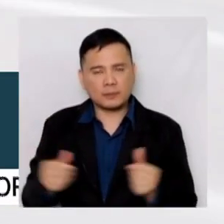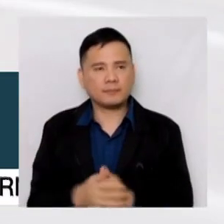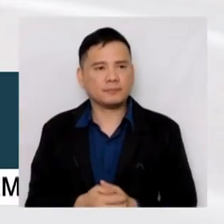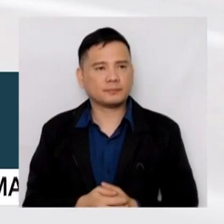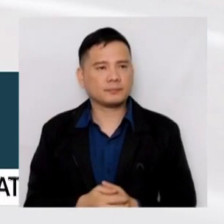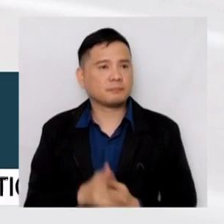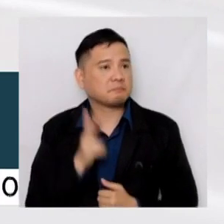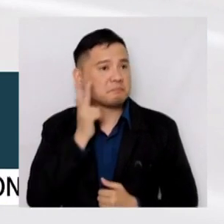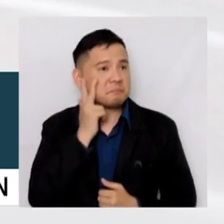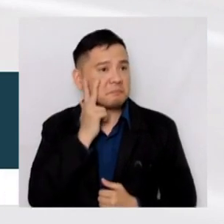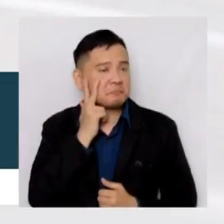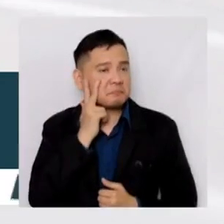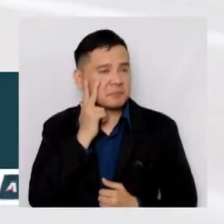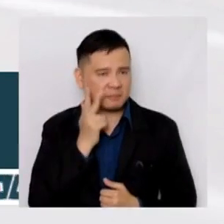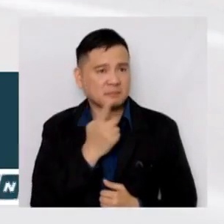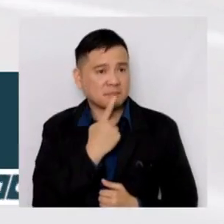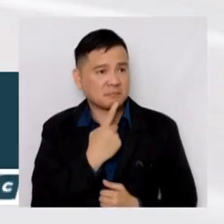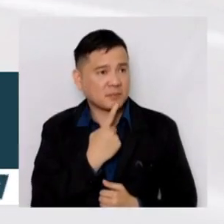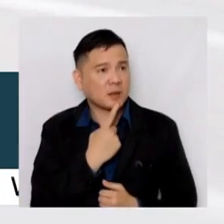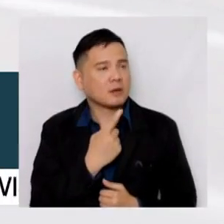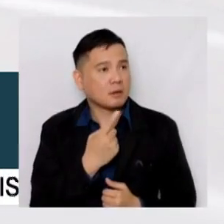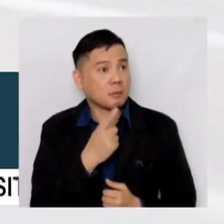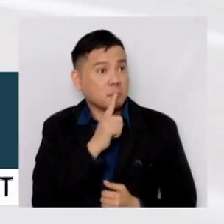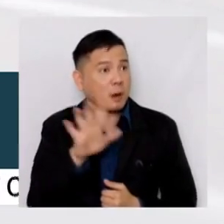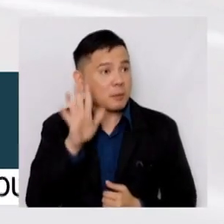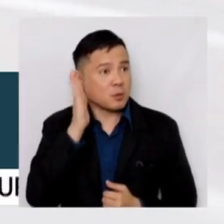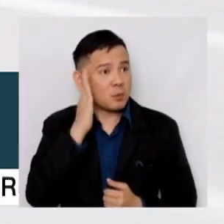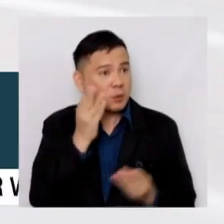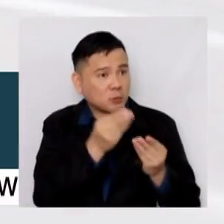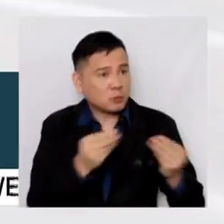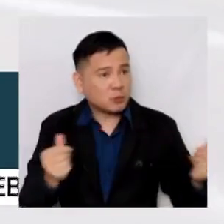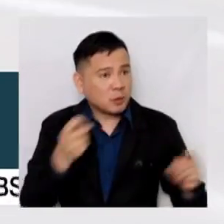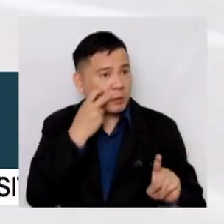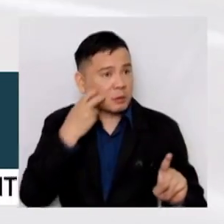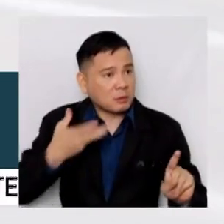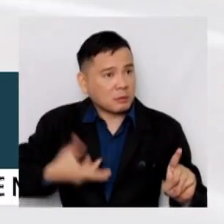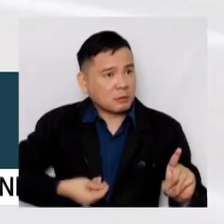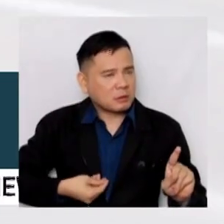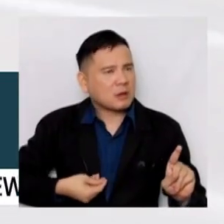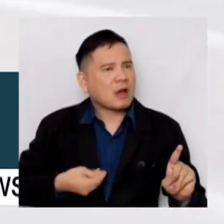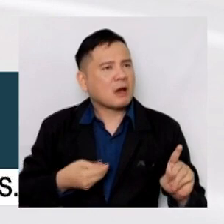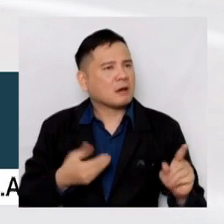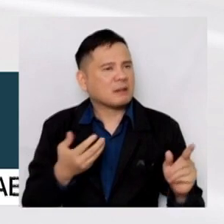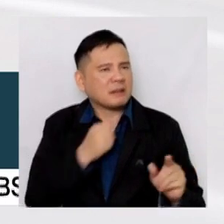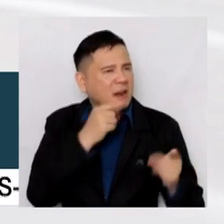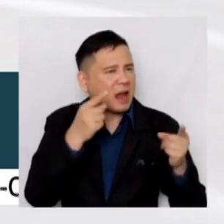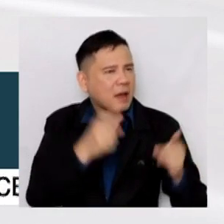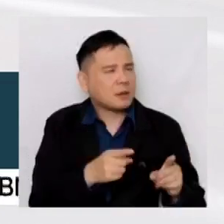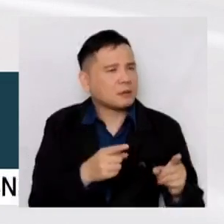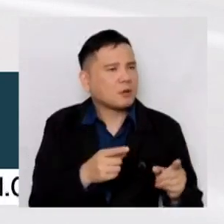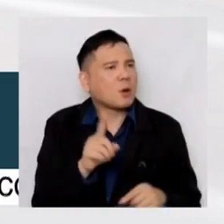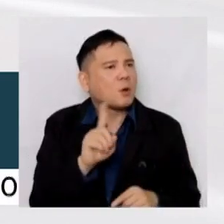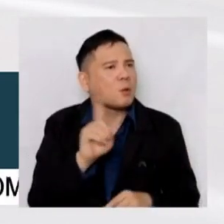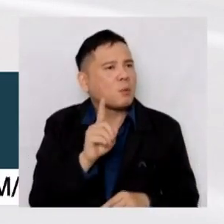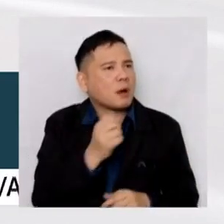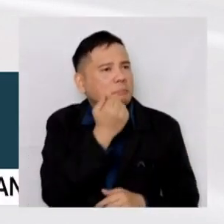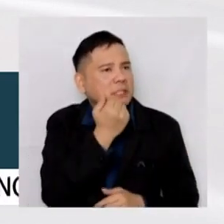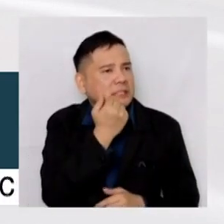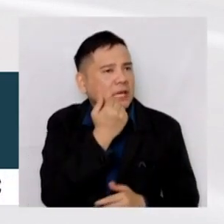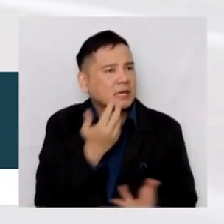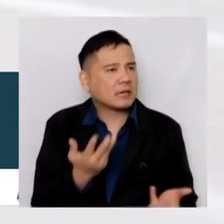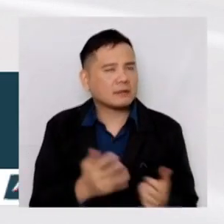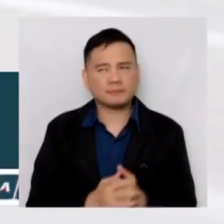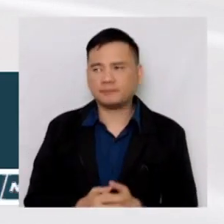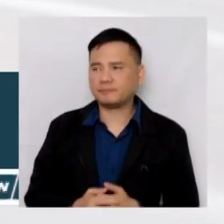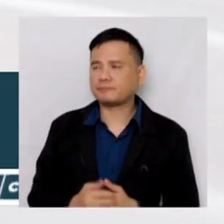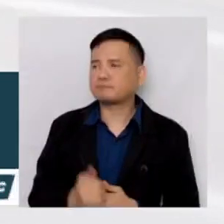end corruption. Clearly, that hasn't happened. Where did he go wrong, and how will he do differently? I don't know if he went wrong in that case,